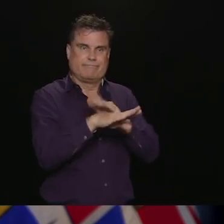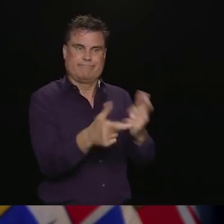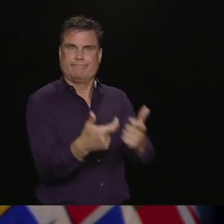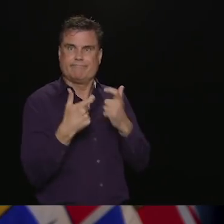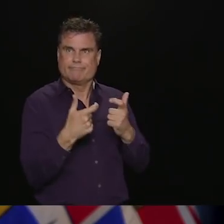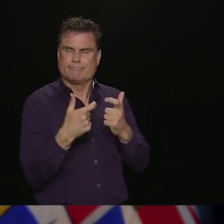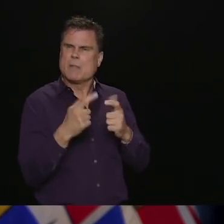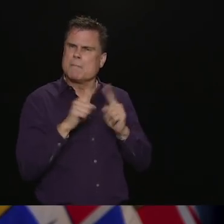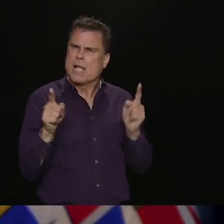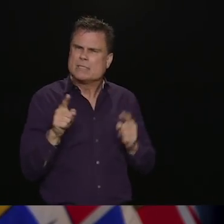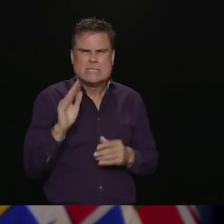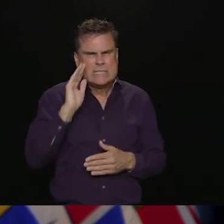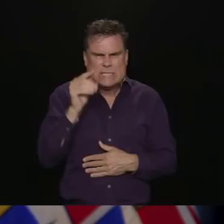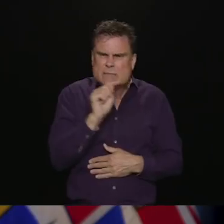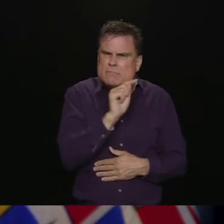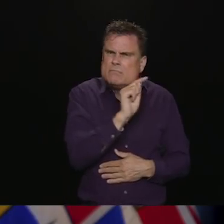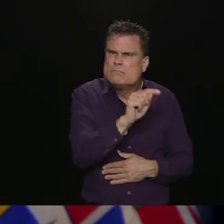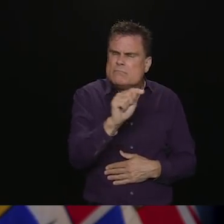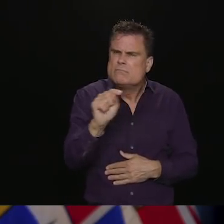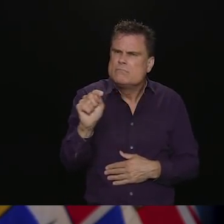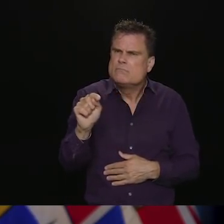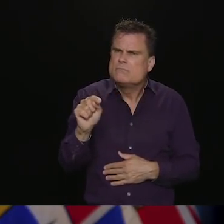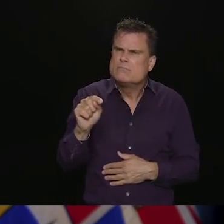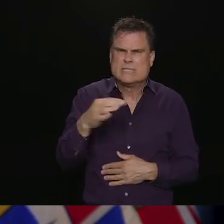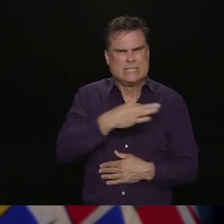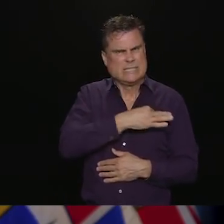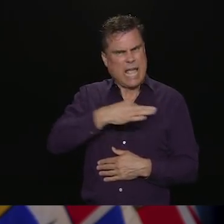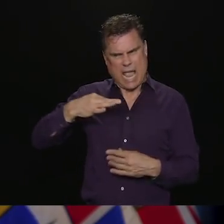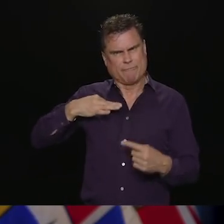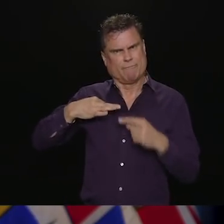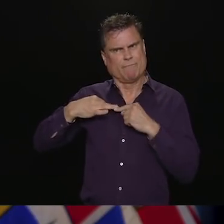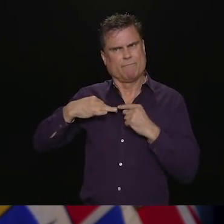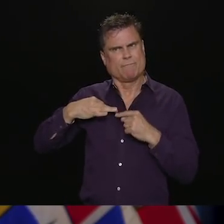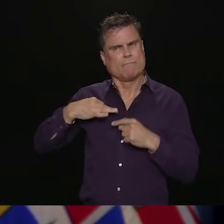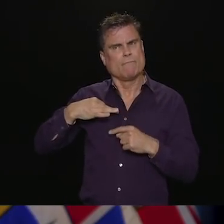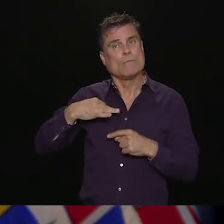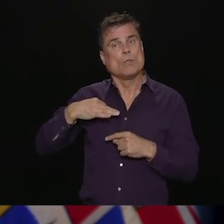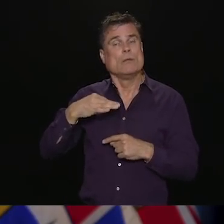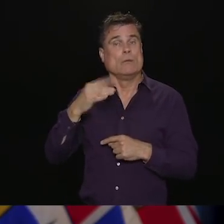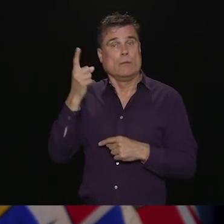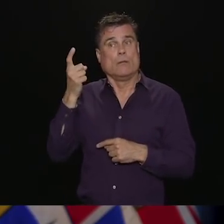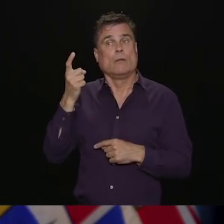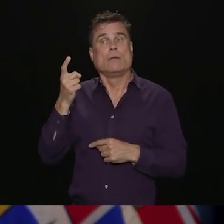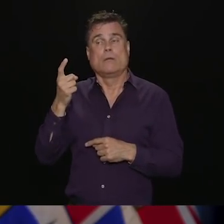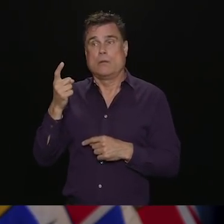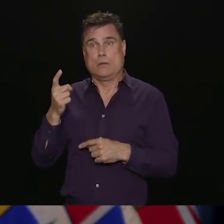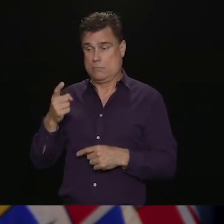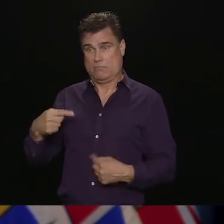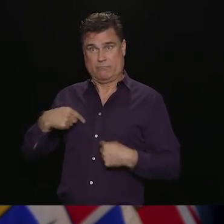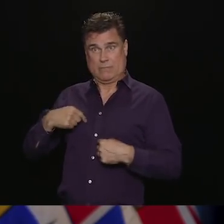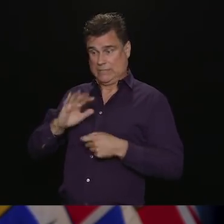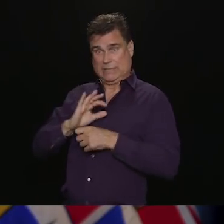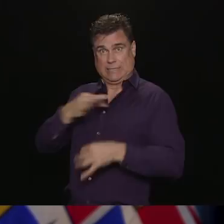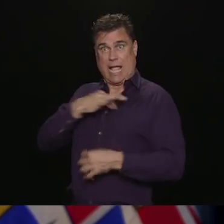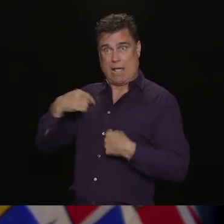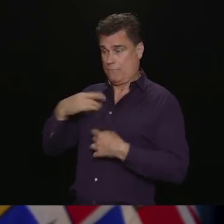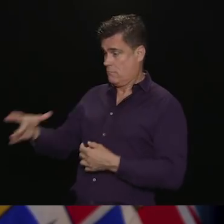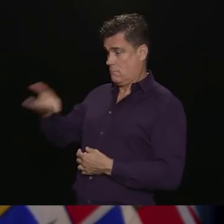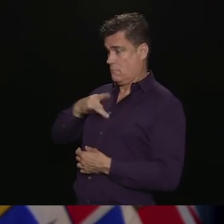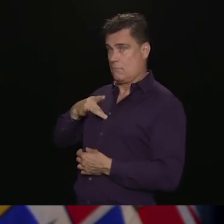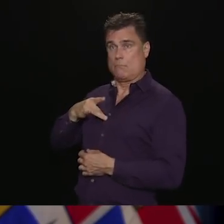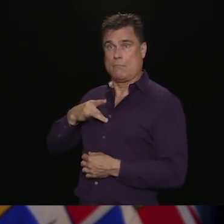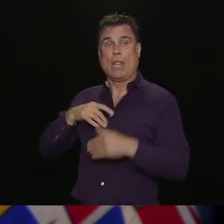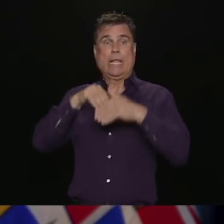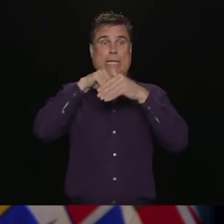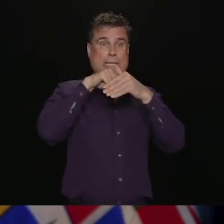members who are bringing this into the care homes, because nobody else is really going in or out at this point.